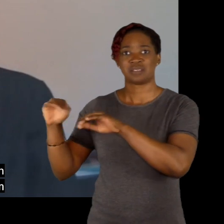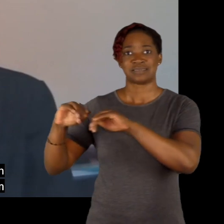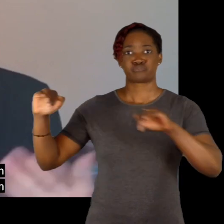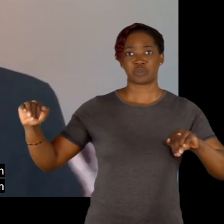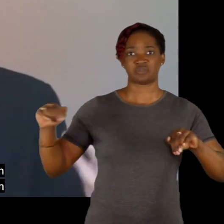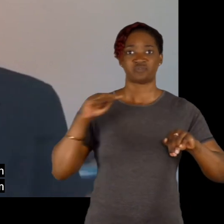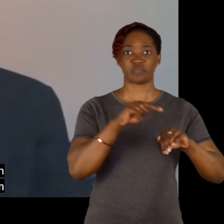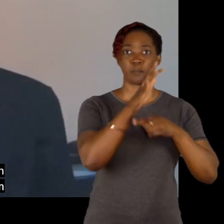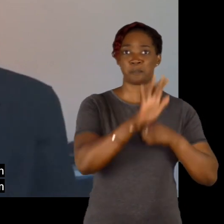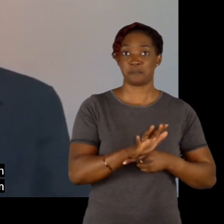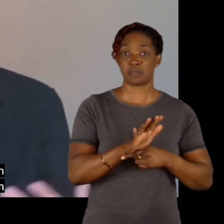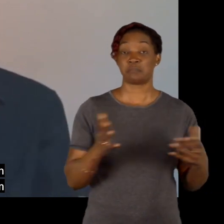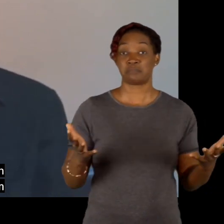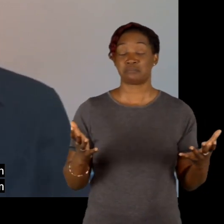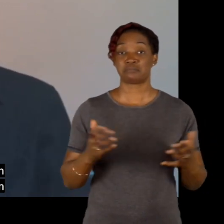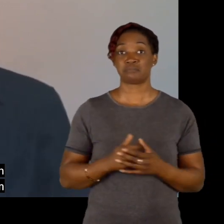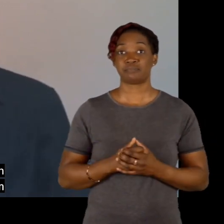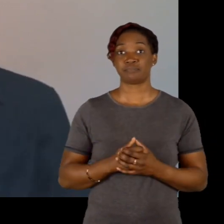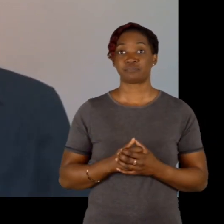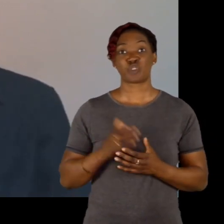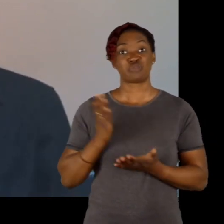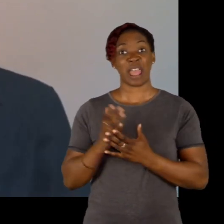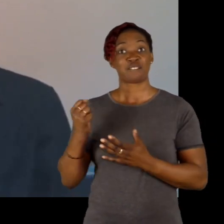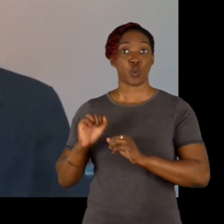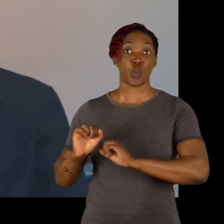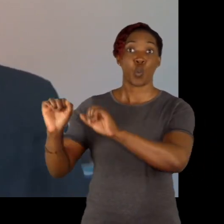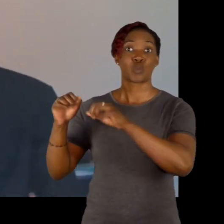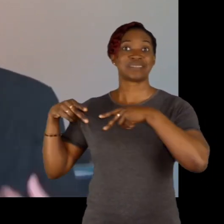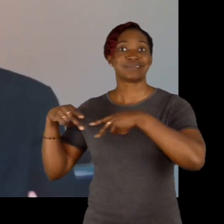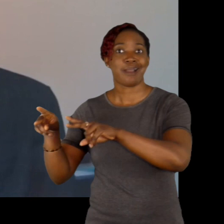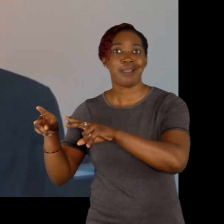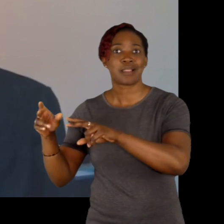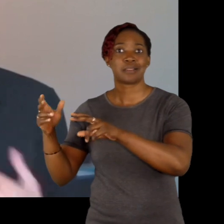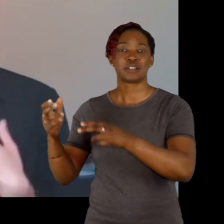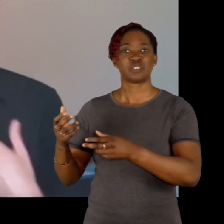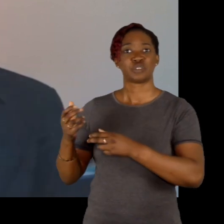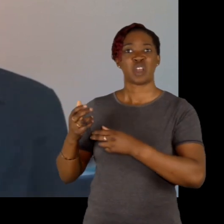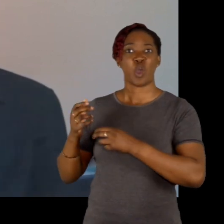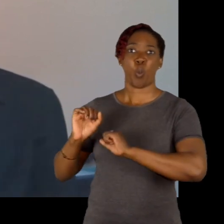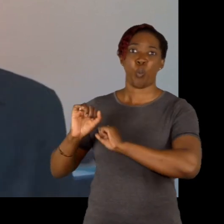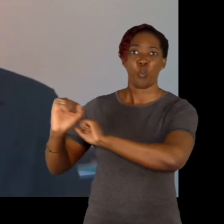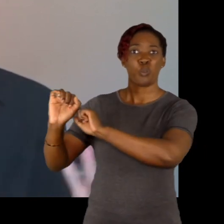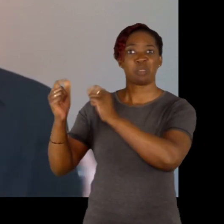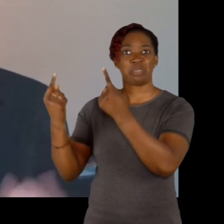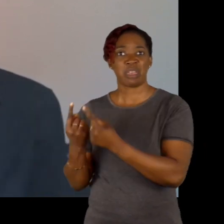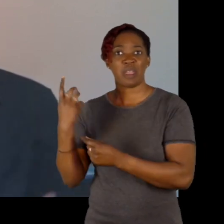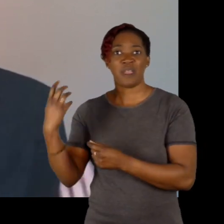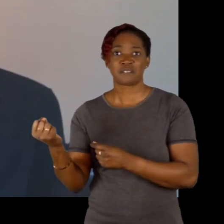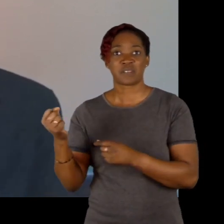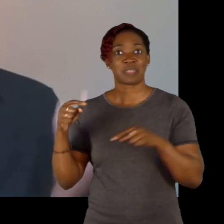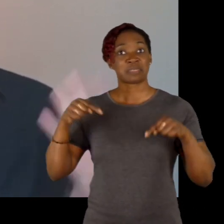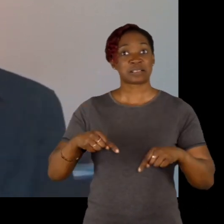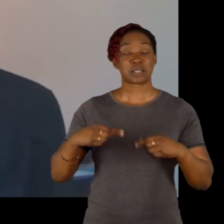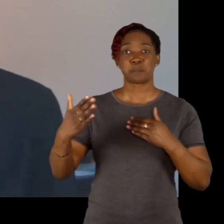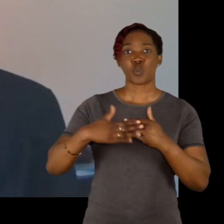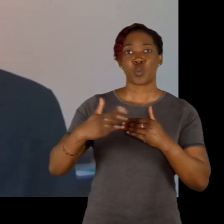away in the world away from the film. And it sort of asserts its own style, and it has its own thing that it brings